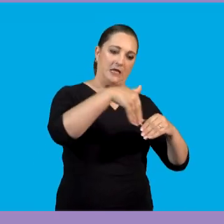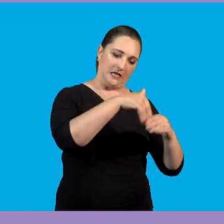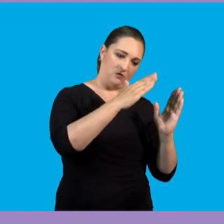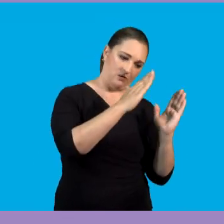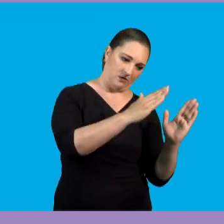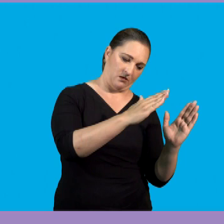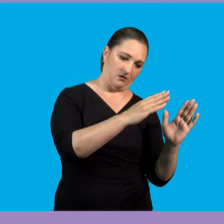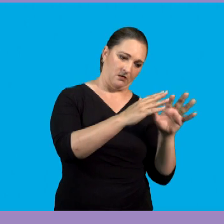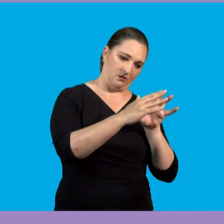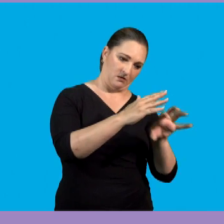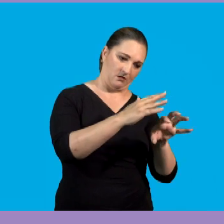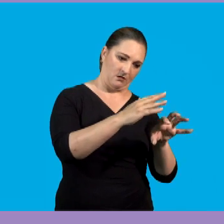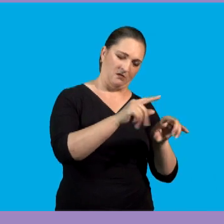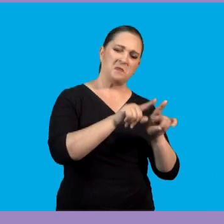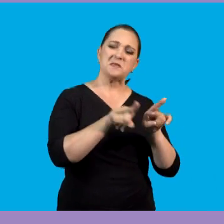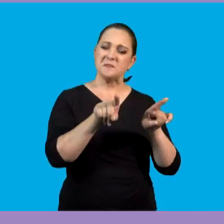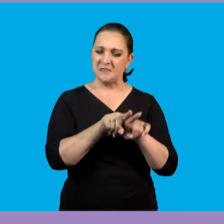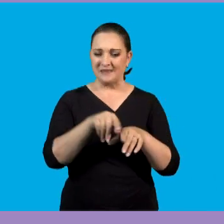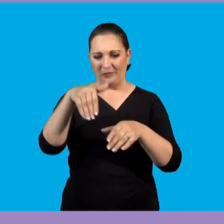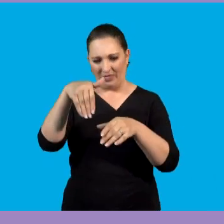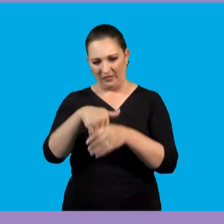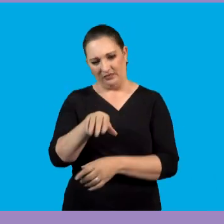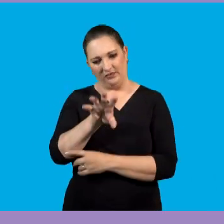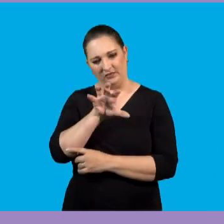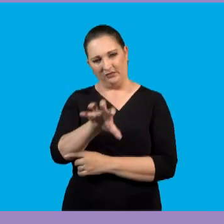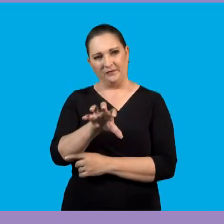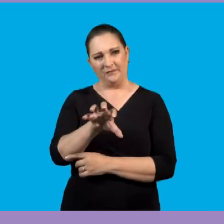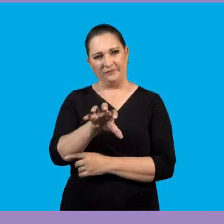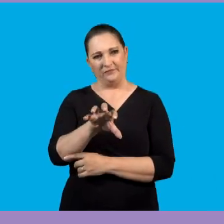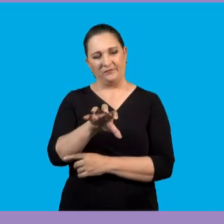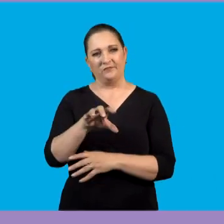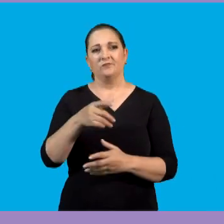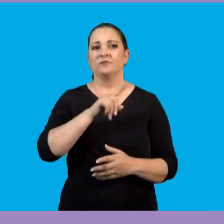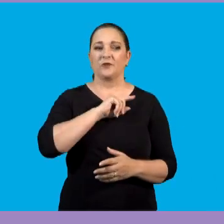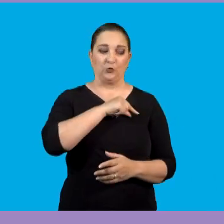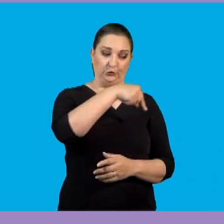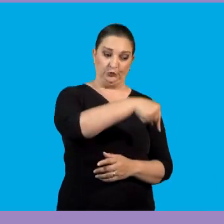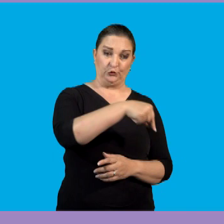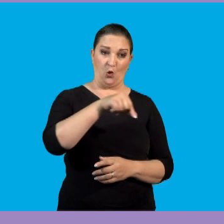it is also part of SRQ. So that means that QR